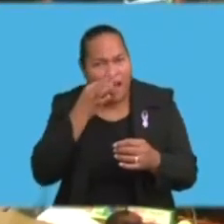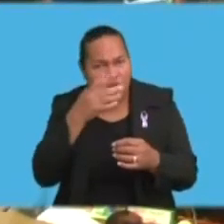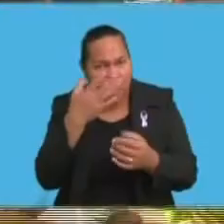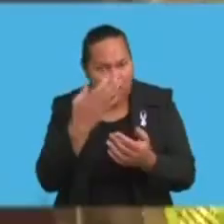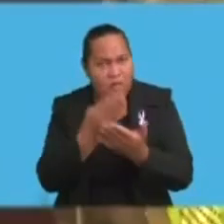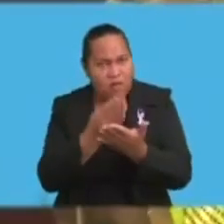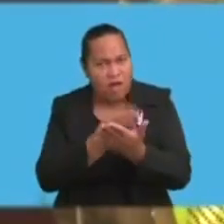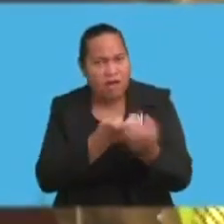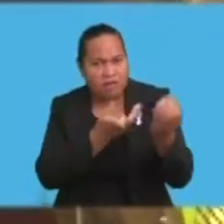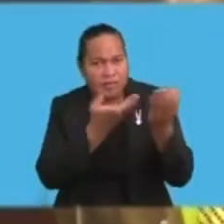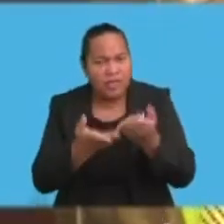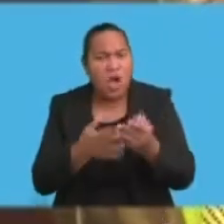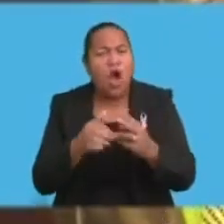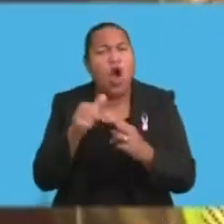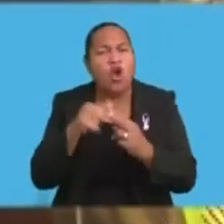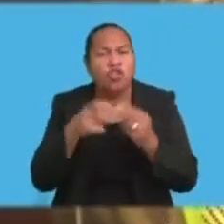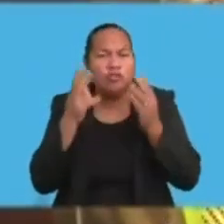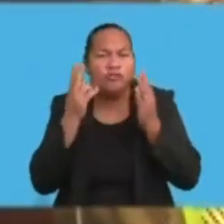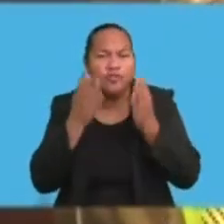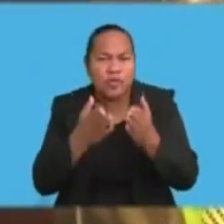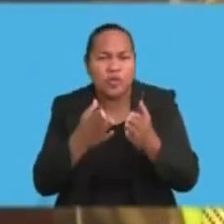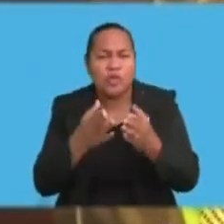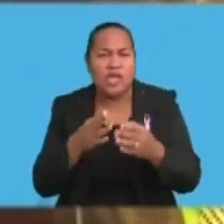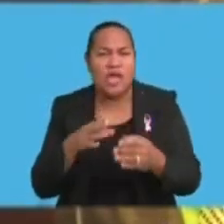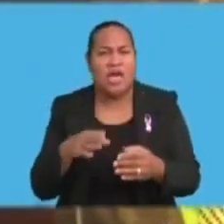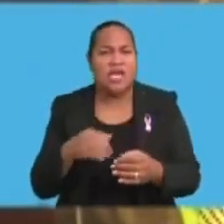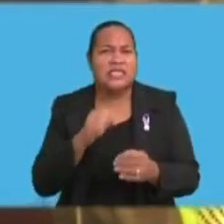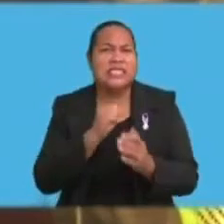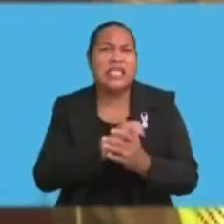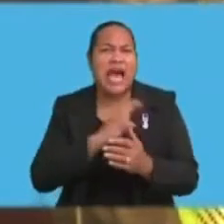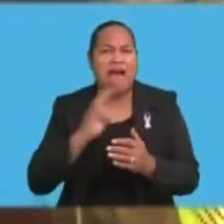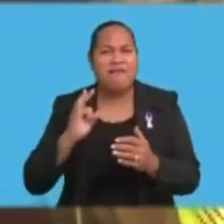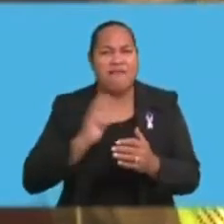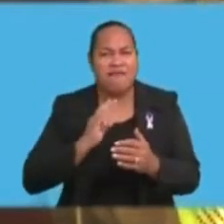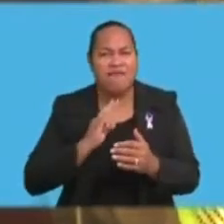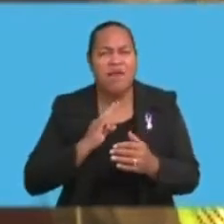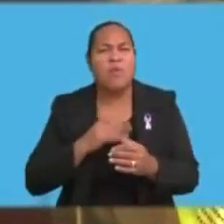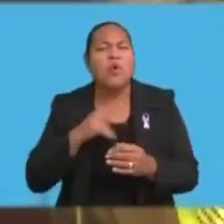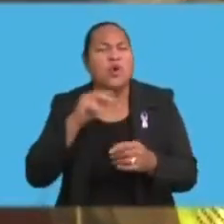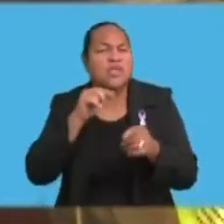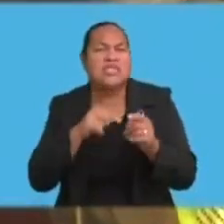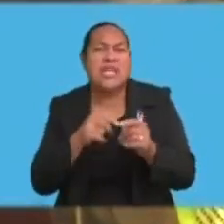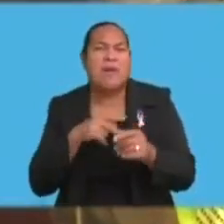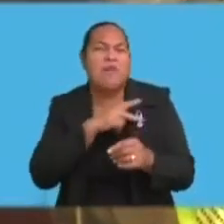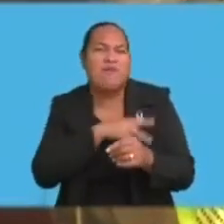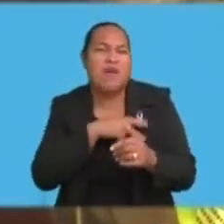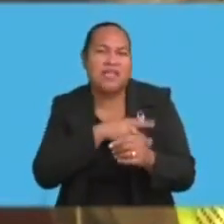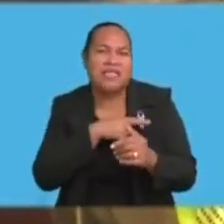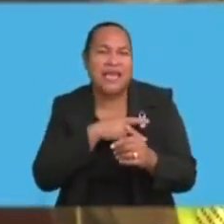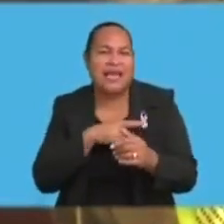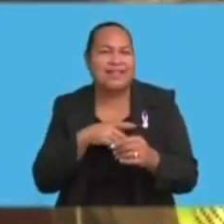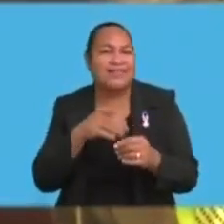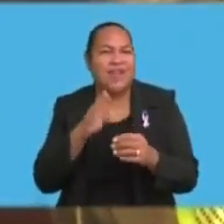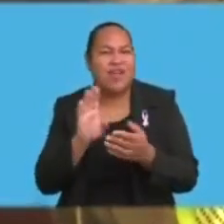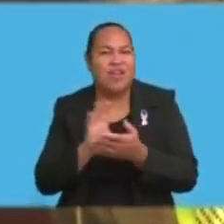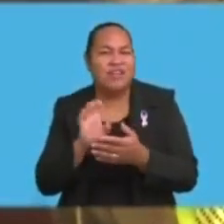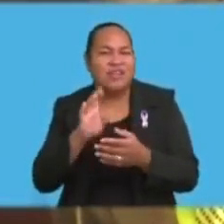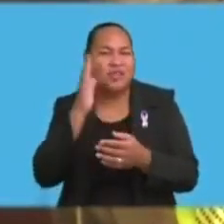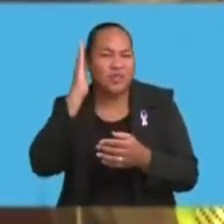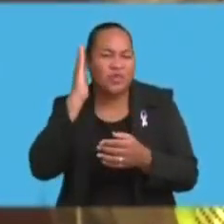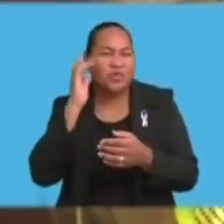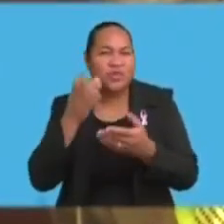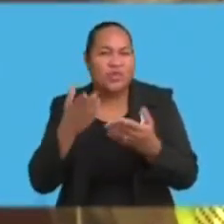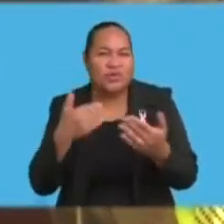looking at the staff, because it's a professional institute, to conduct accreditation so that they can be recognized